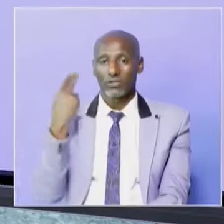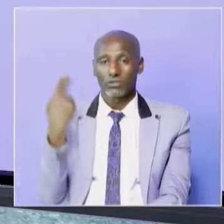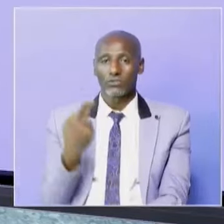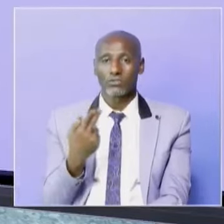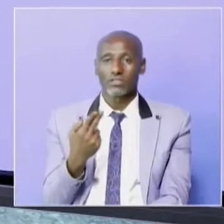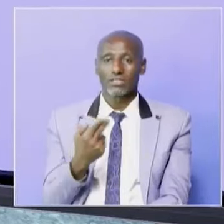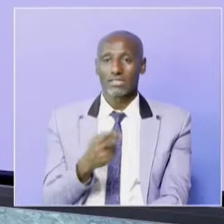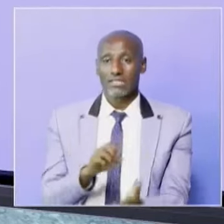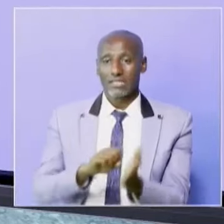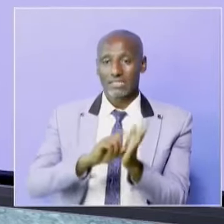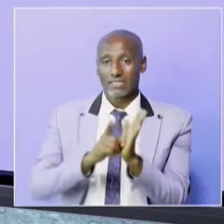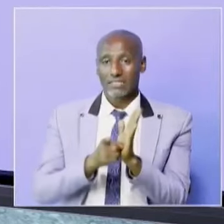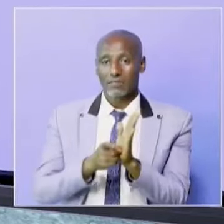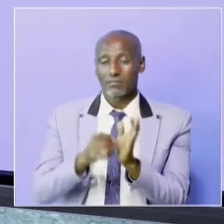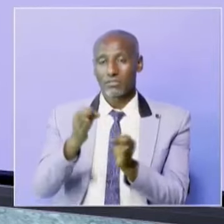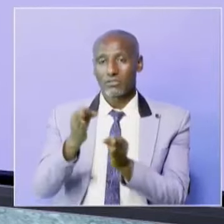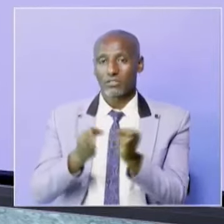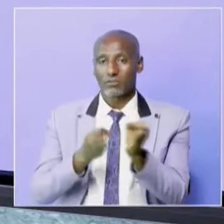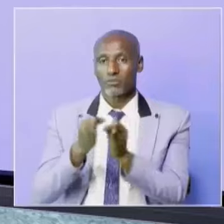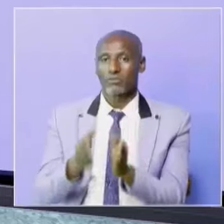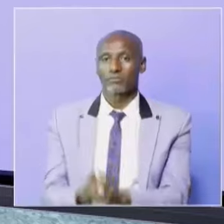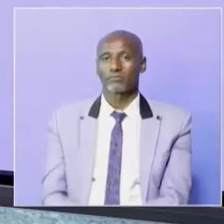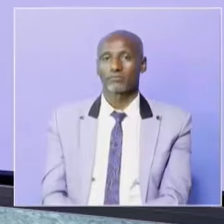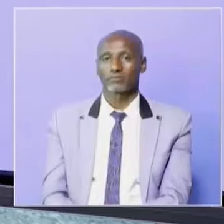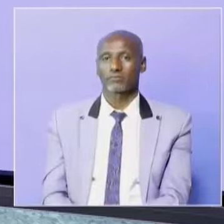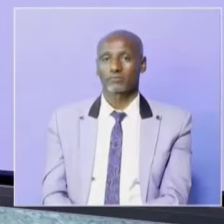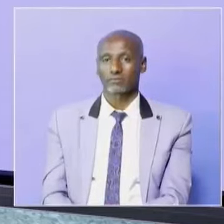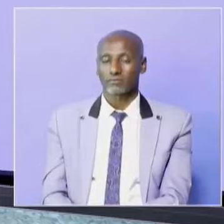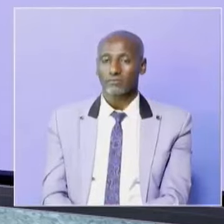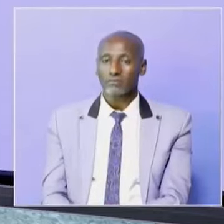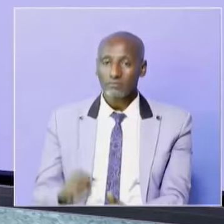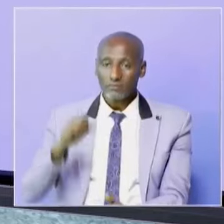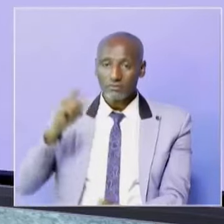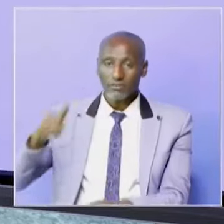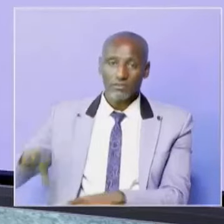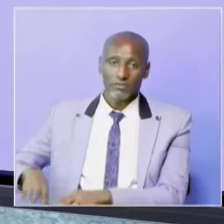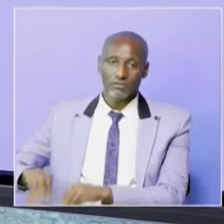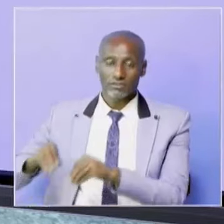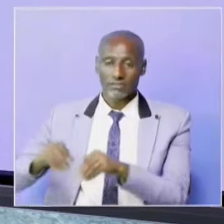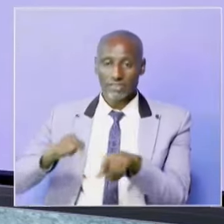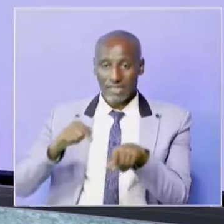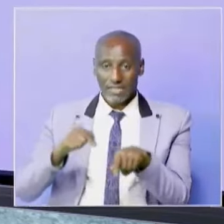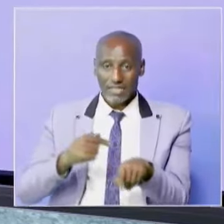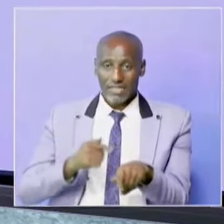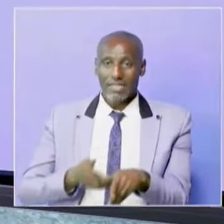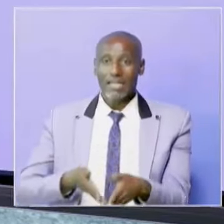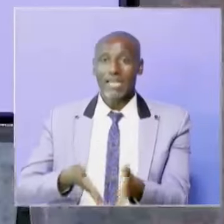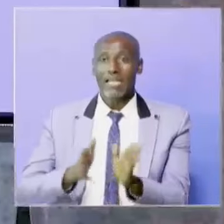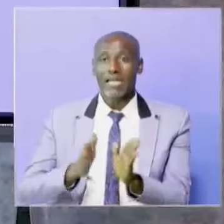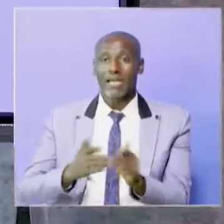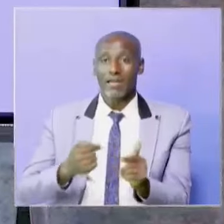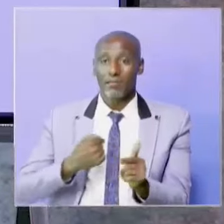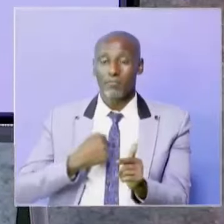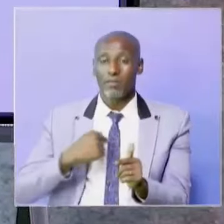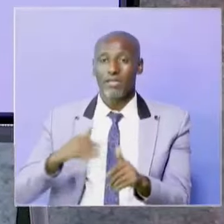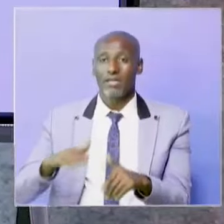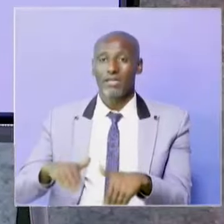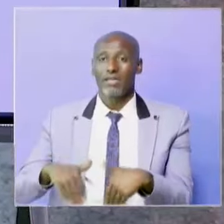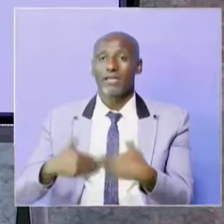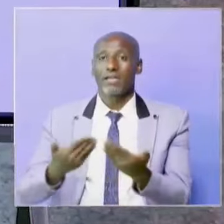of expression if you're just talking about your sister, your brothers, and so forth. Okay, students, let me give you an activity